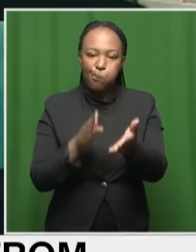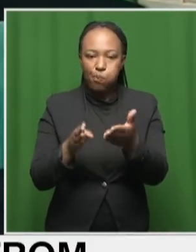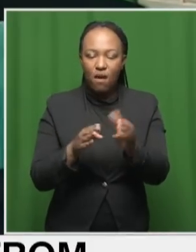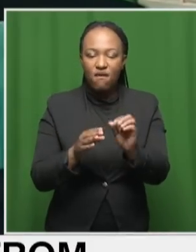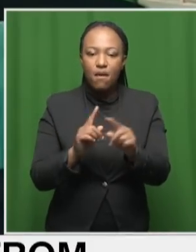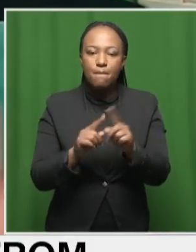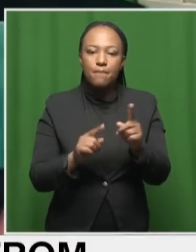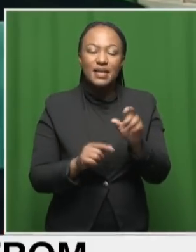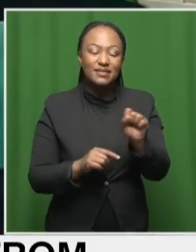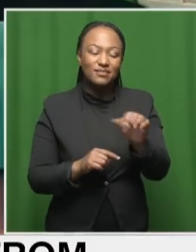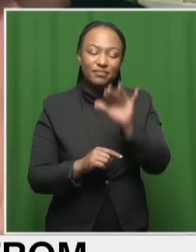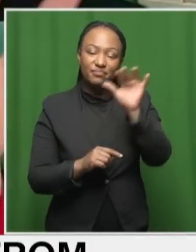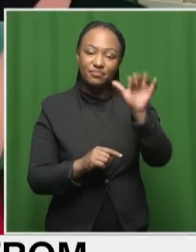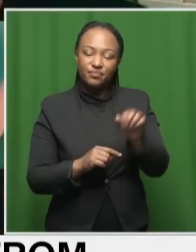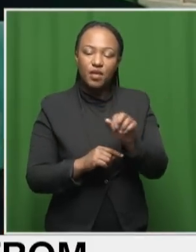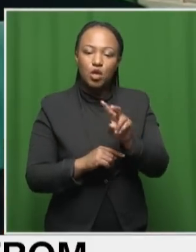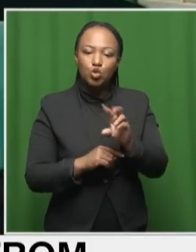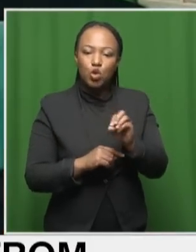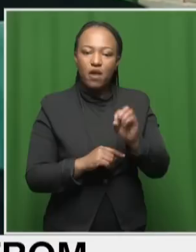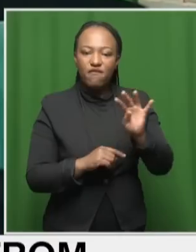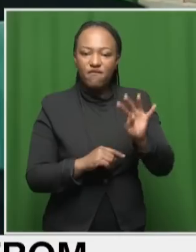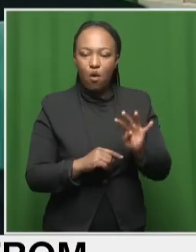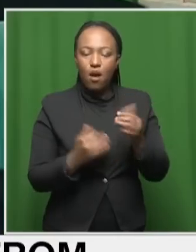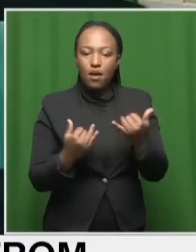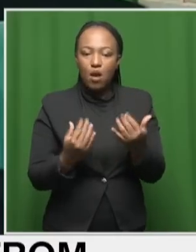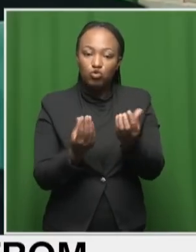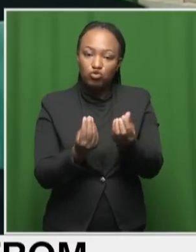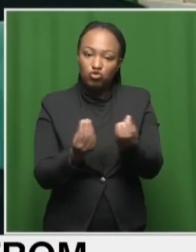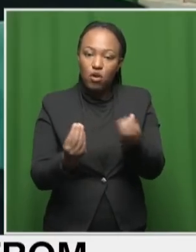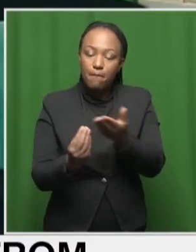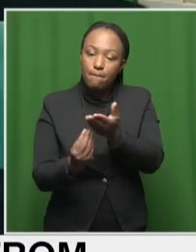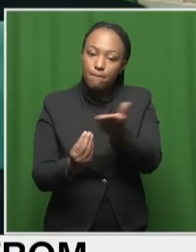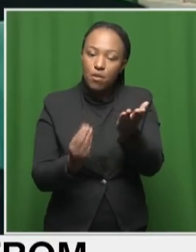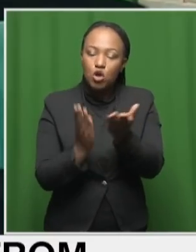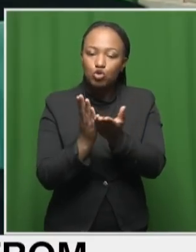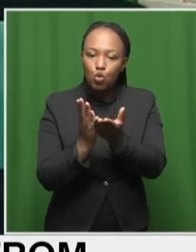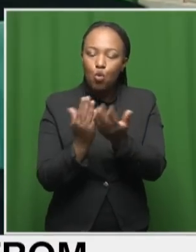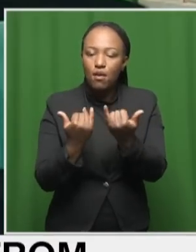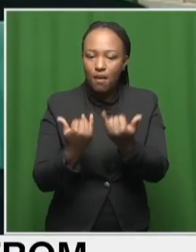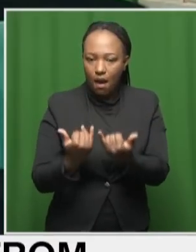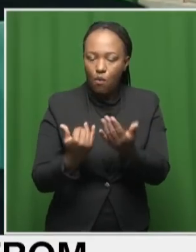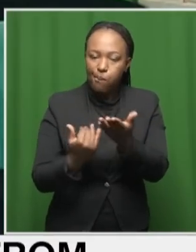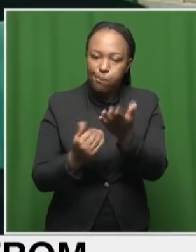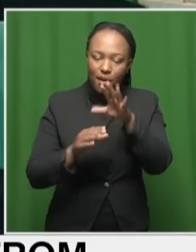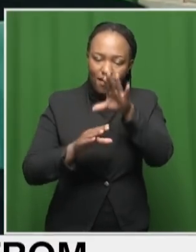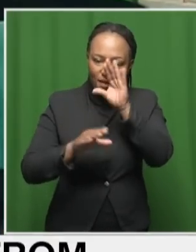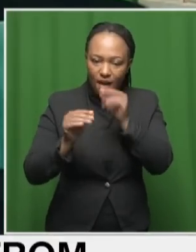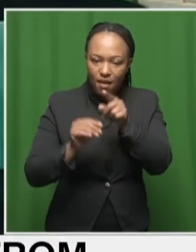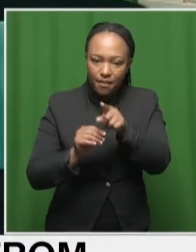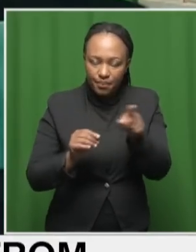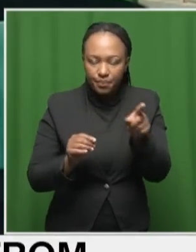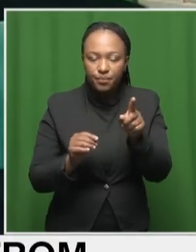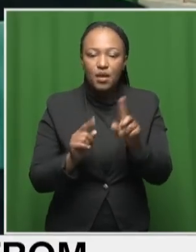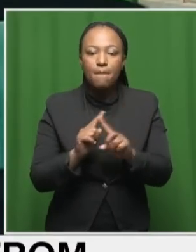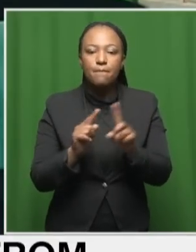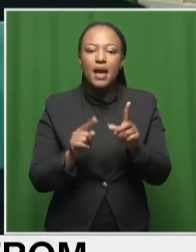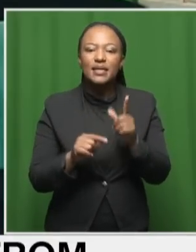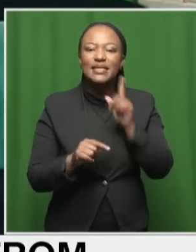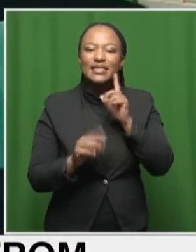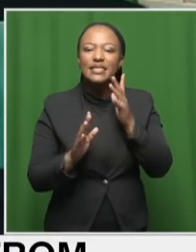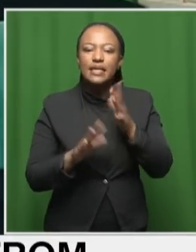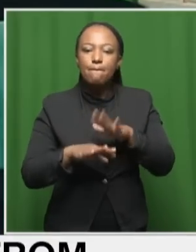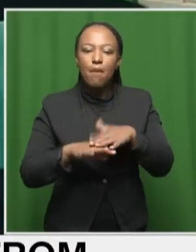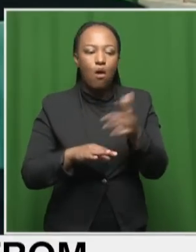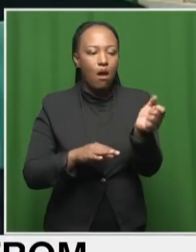South Africa in 2004, and those children are now inside the schooling system and working their way through the schooling system. We haven't actually hired more